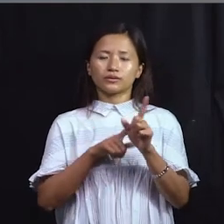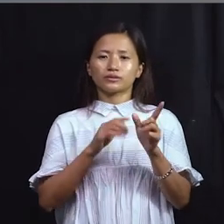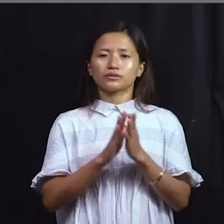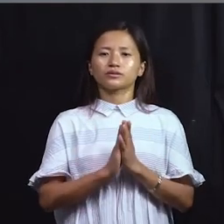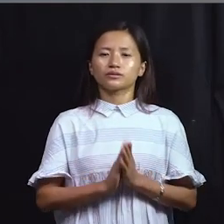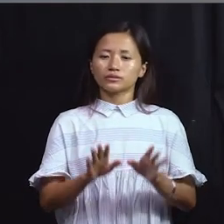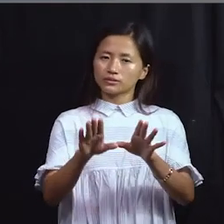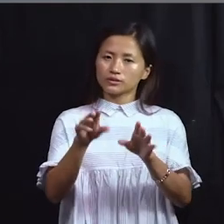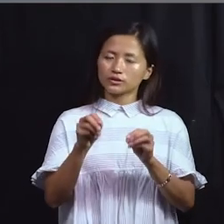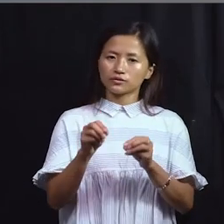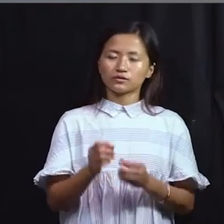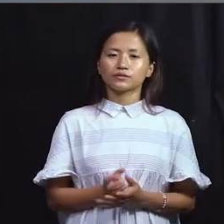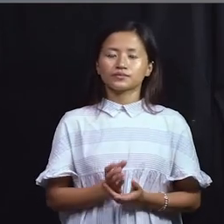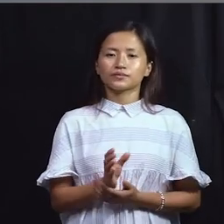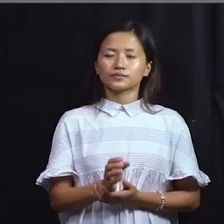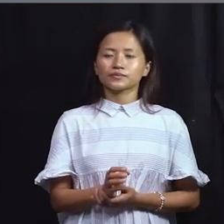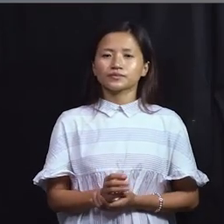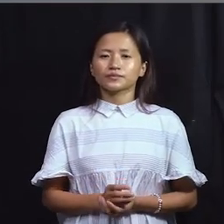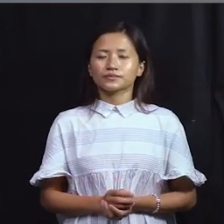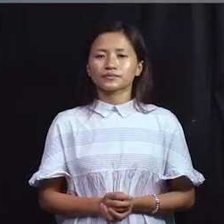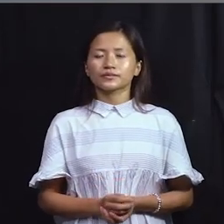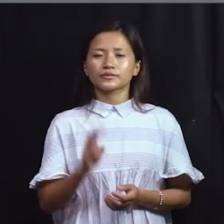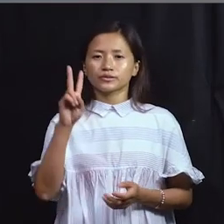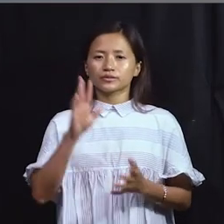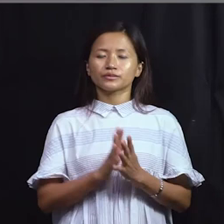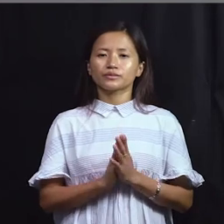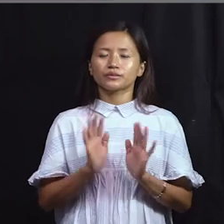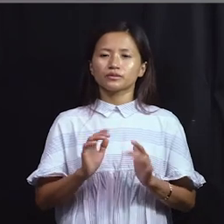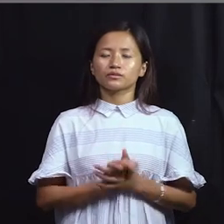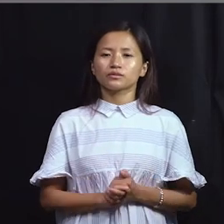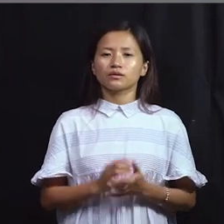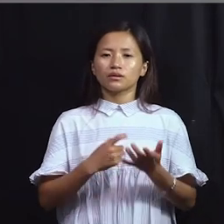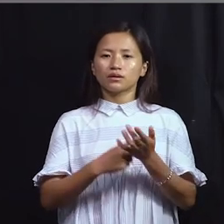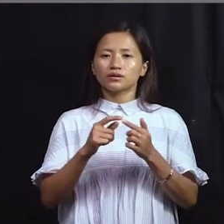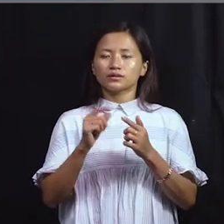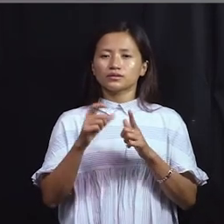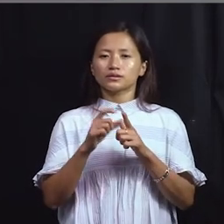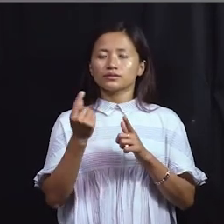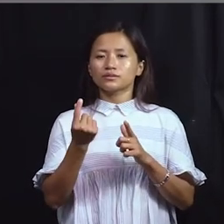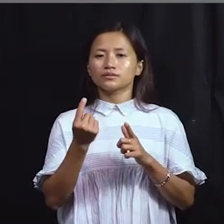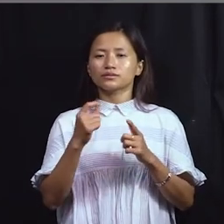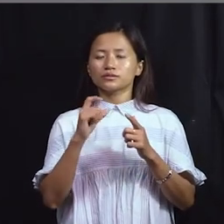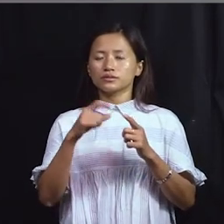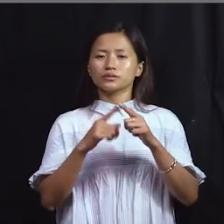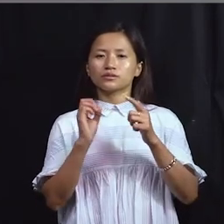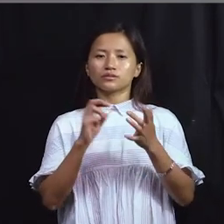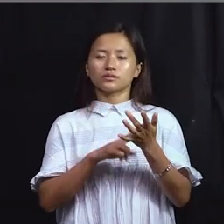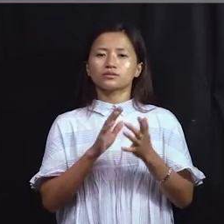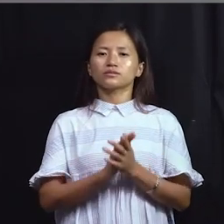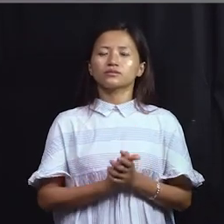achieve reallocation of resources. Then number two, we have reduction in inequalities of income and